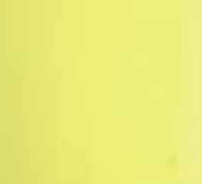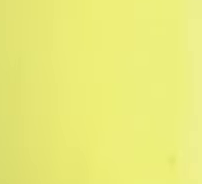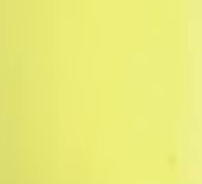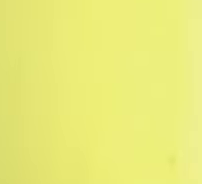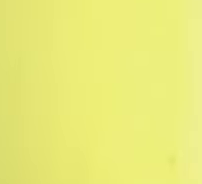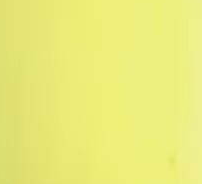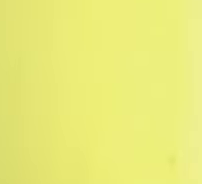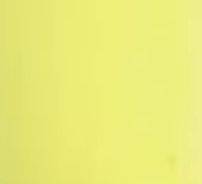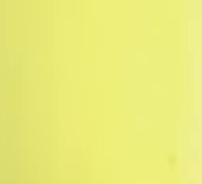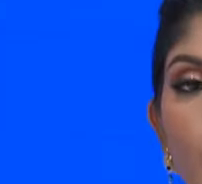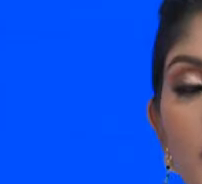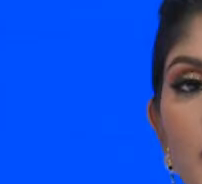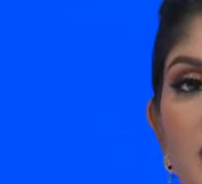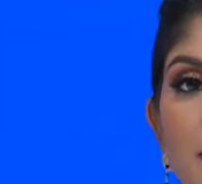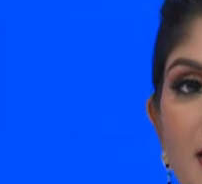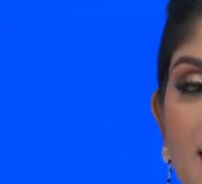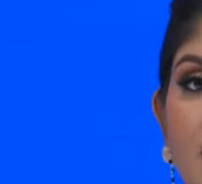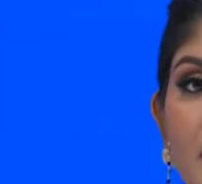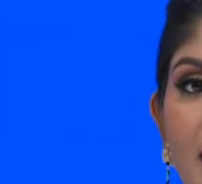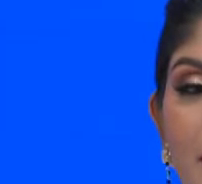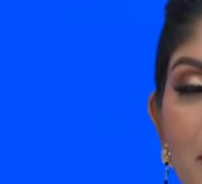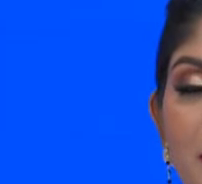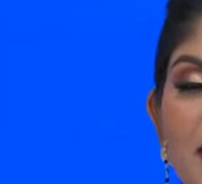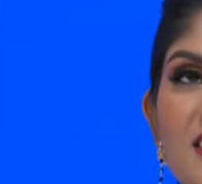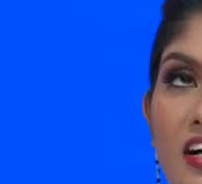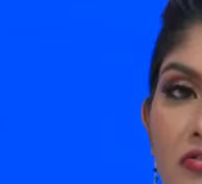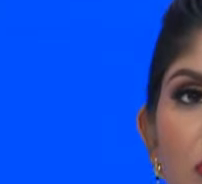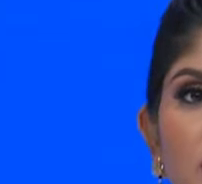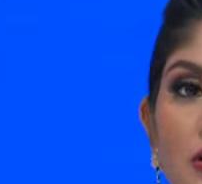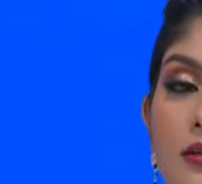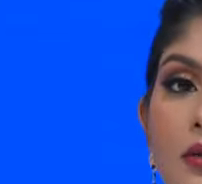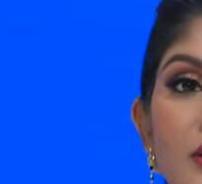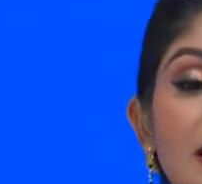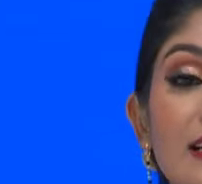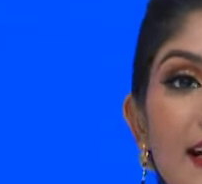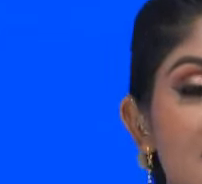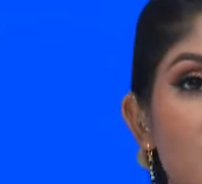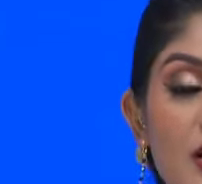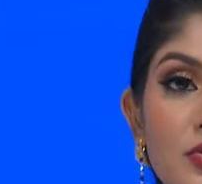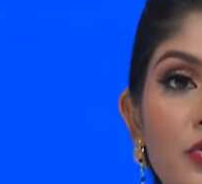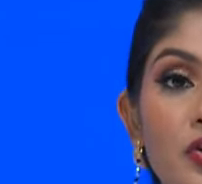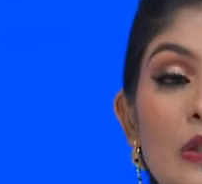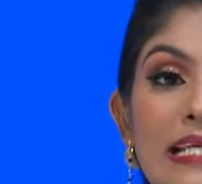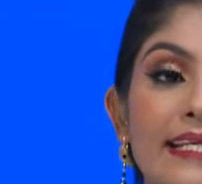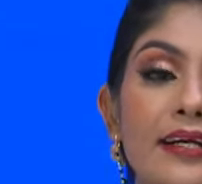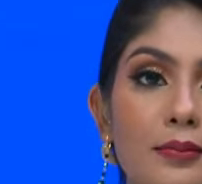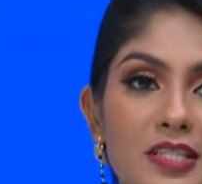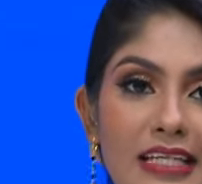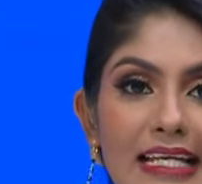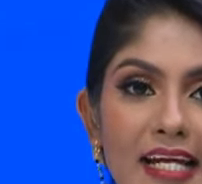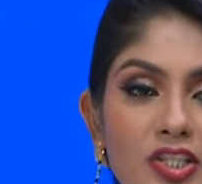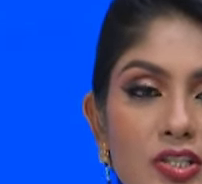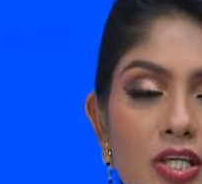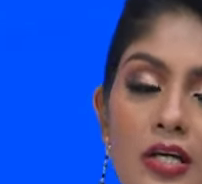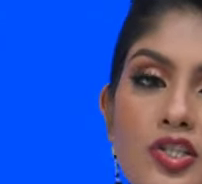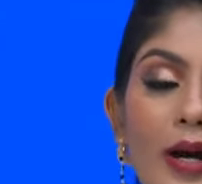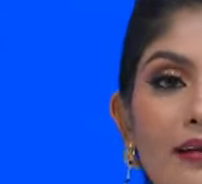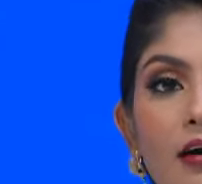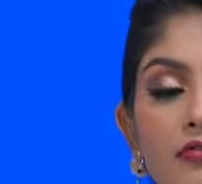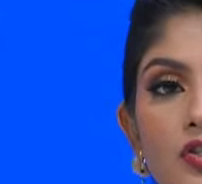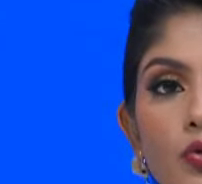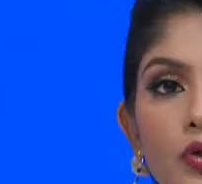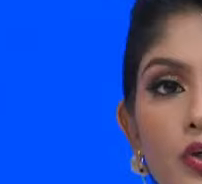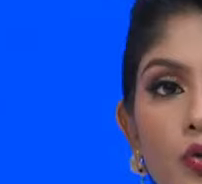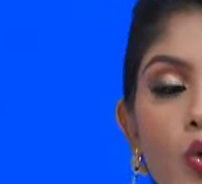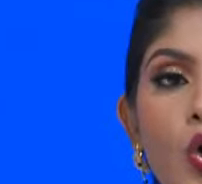done. Yeah, and what was the basis of your campaign? Because unfortunately, we didn't get to chat with you leading up to the elections. So